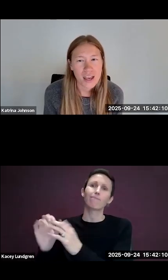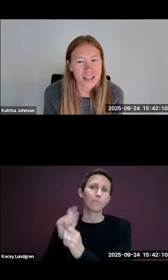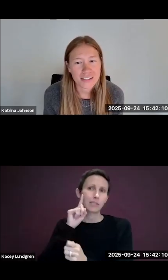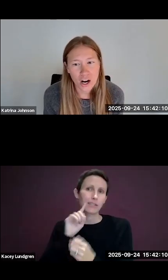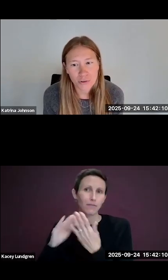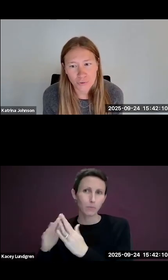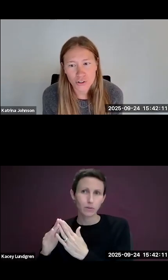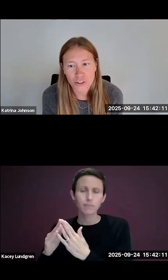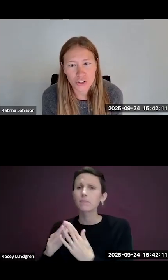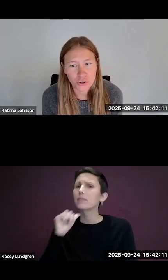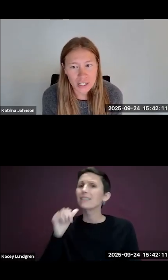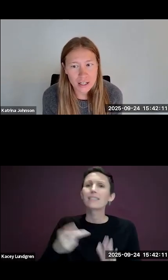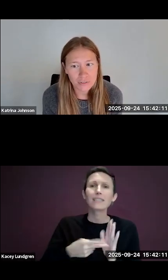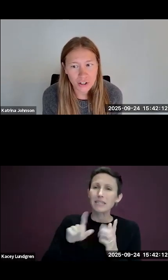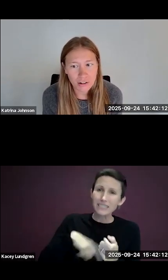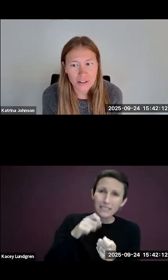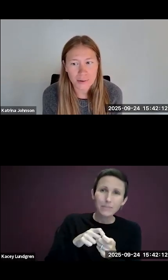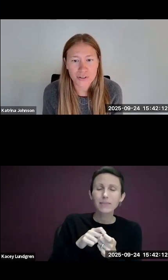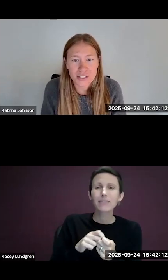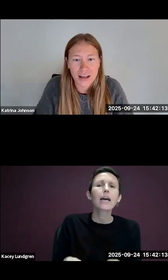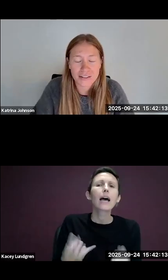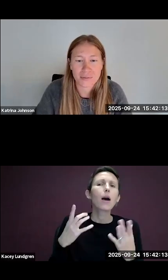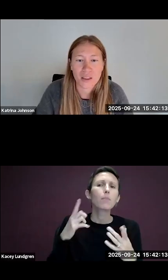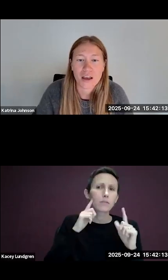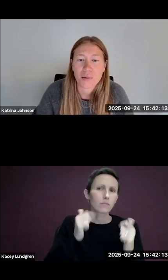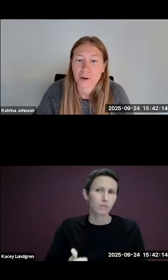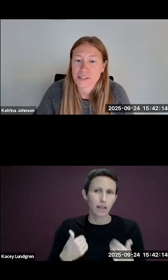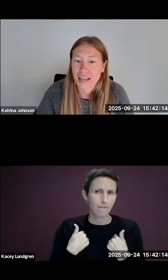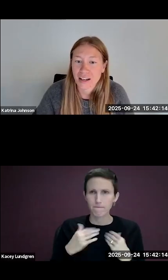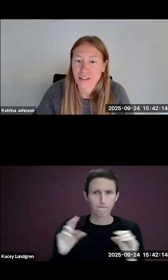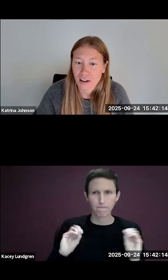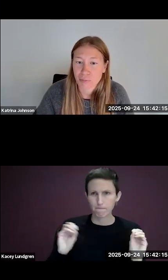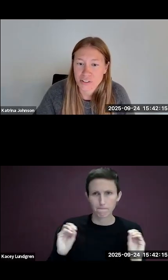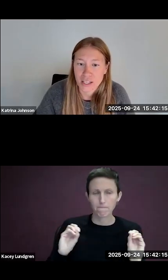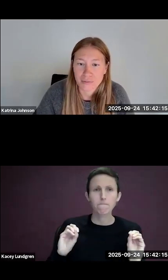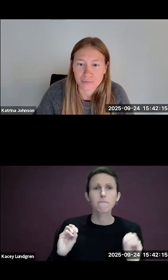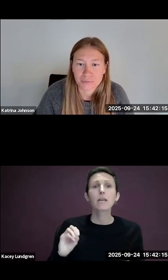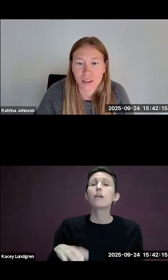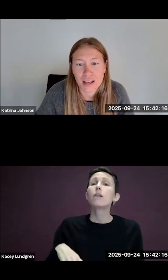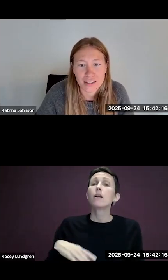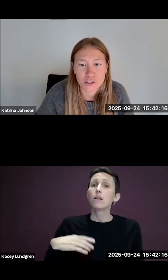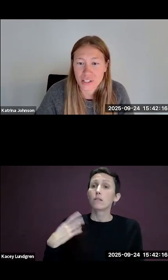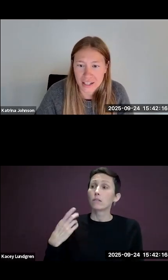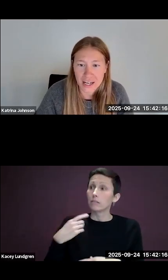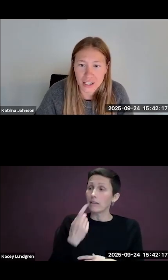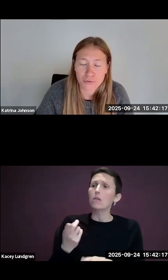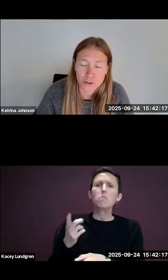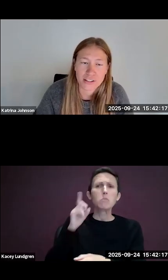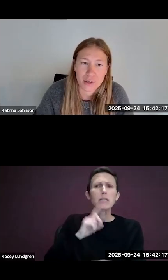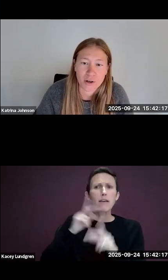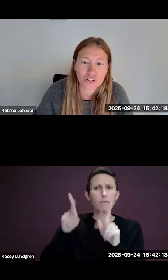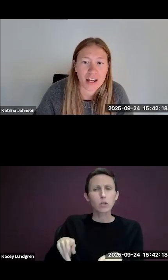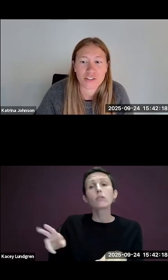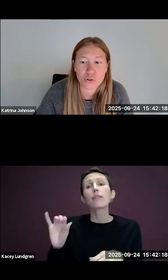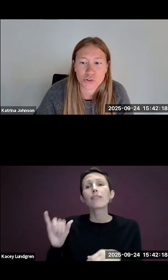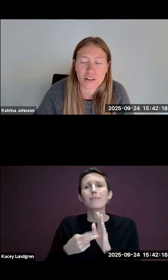community. It does not refer to the degree of hearing loss a person has, but saying a deaf person is using identity